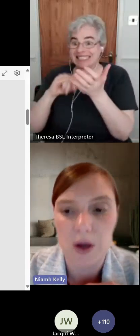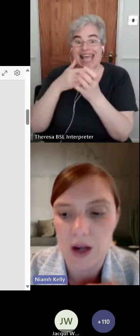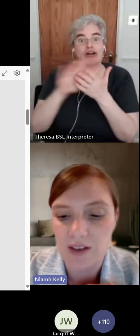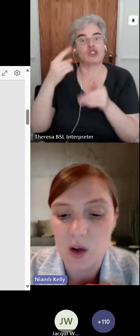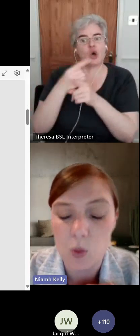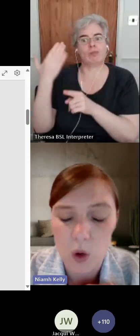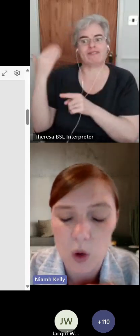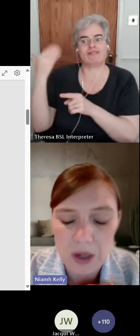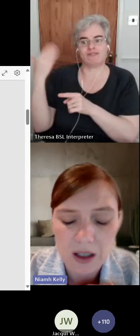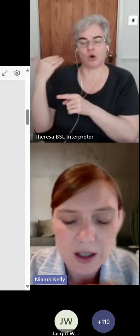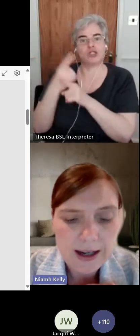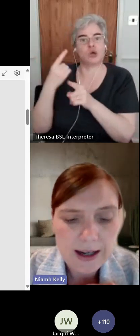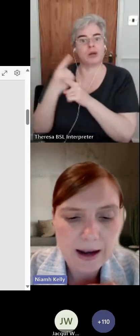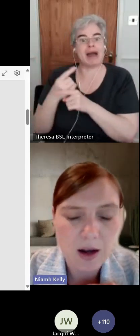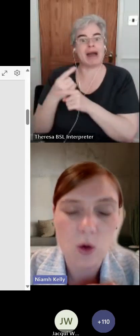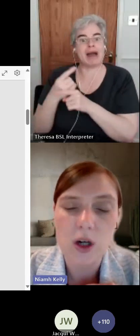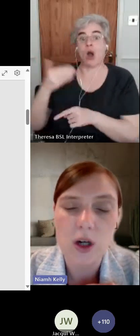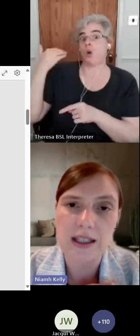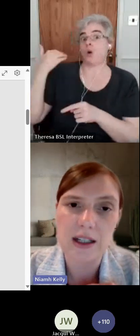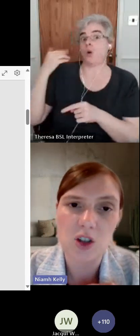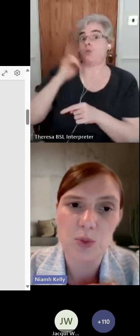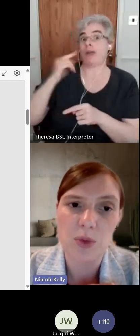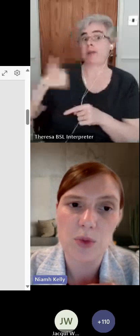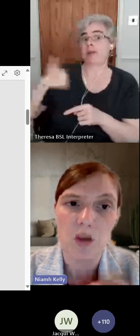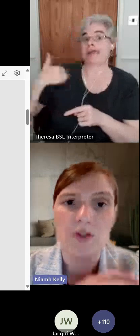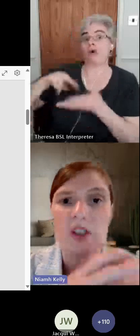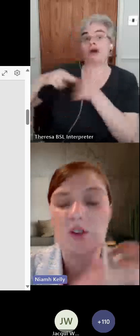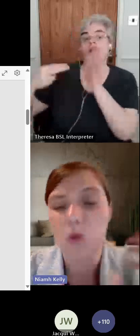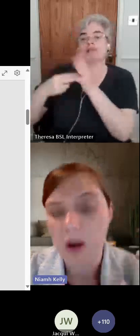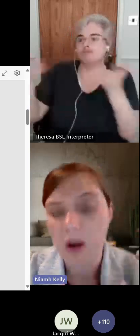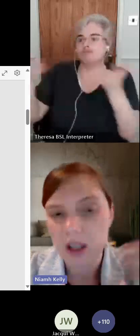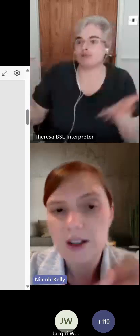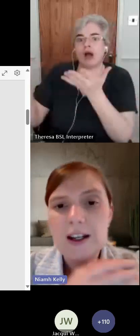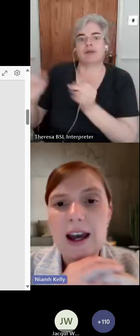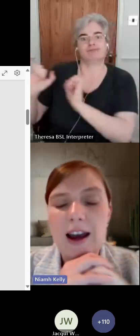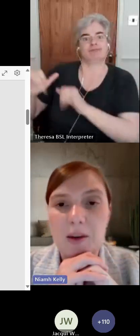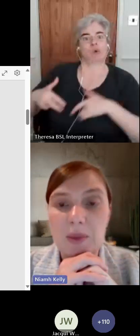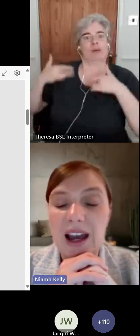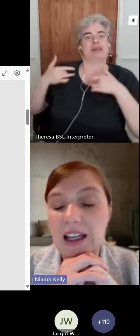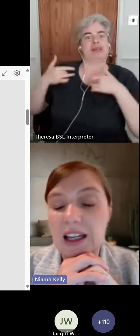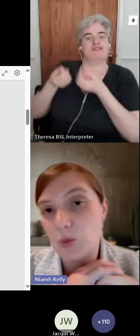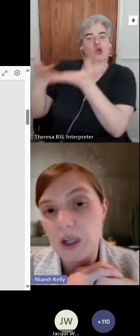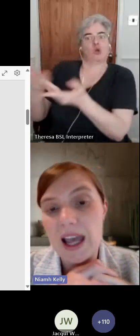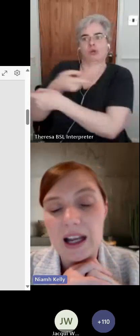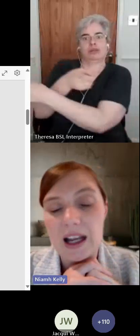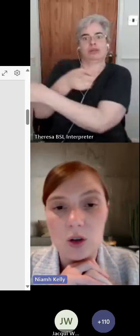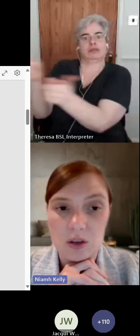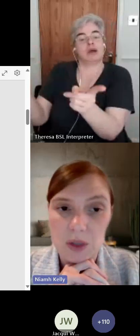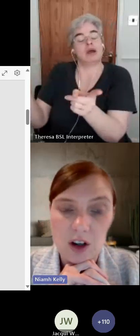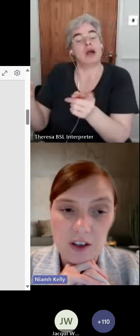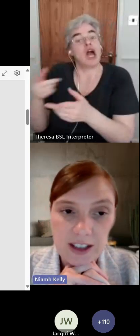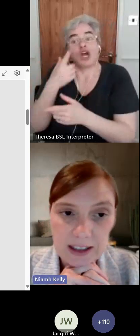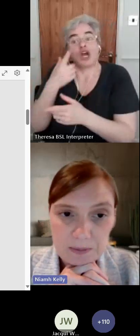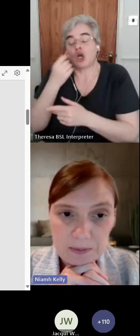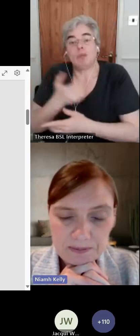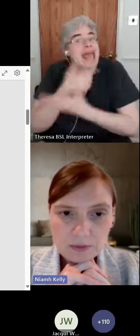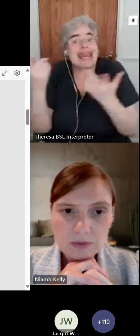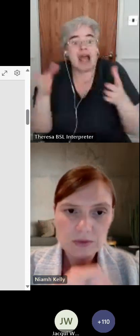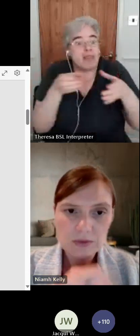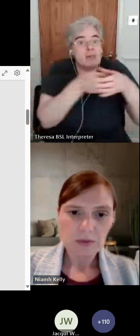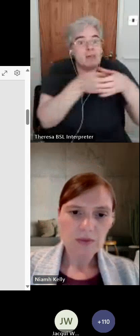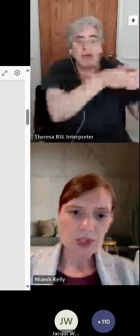was talking about having a women, an organization promoting the voice of women, and it could be any other